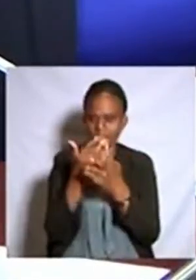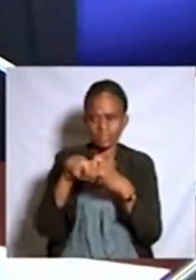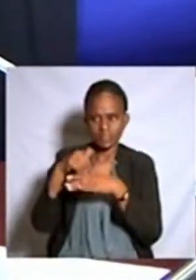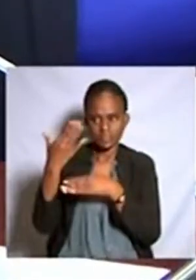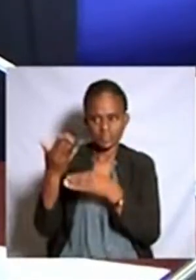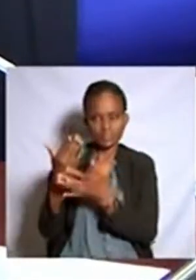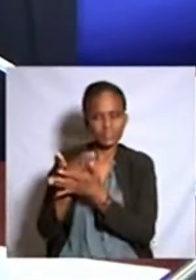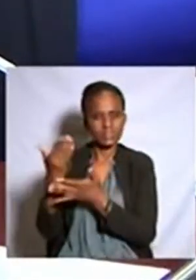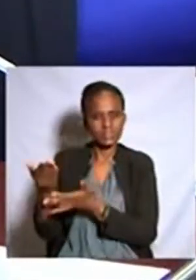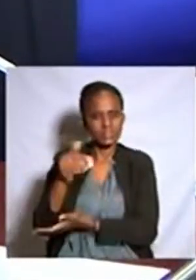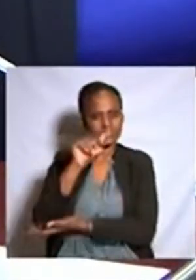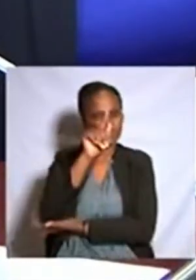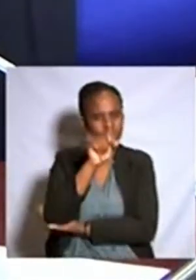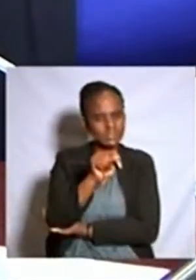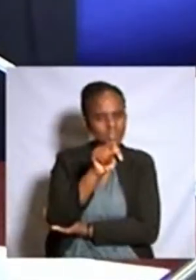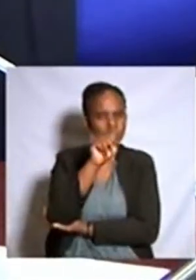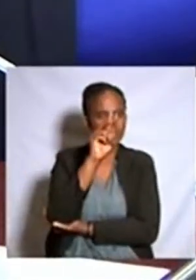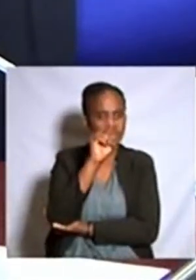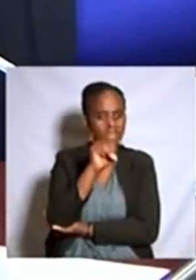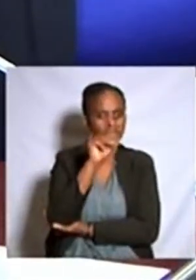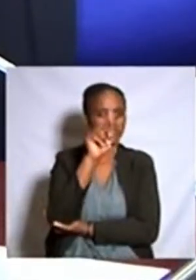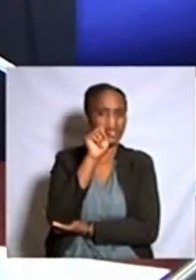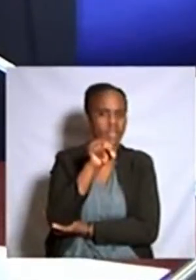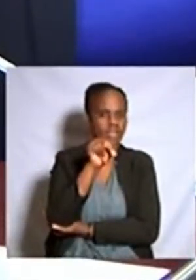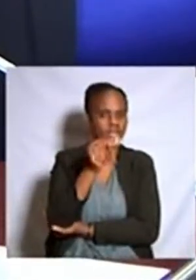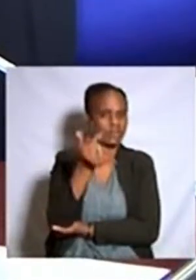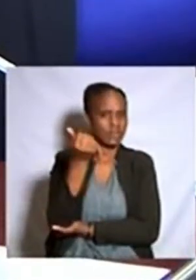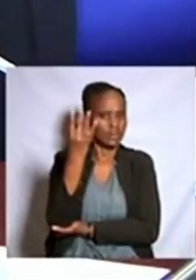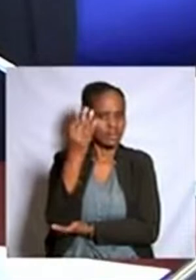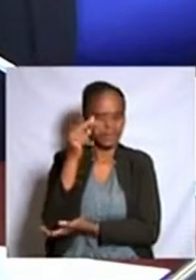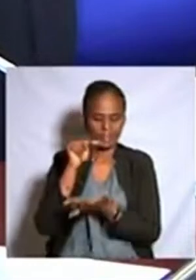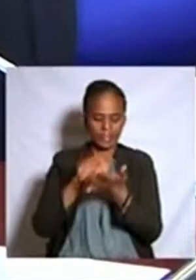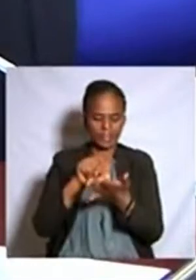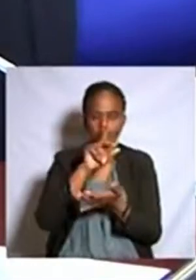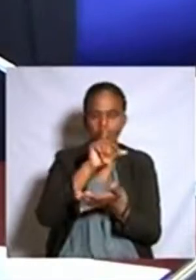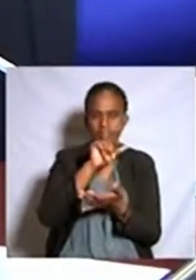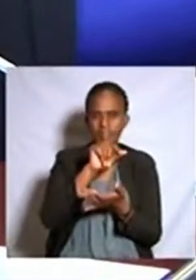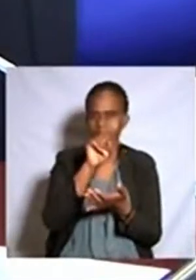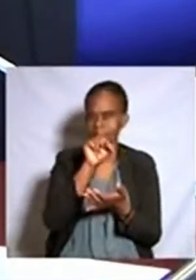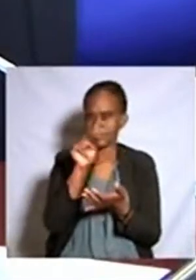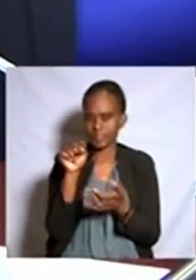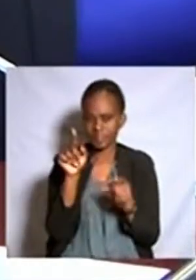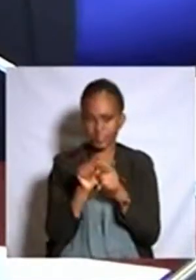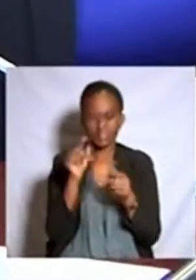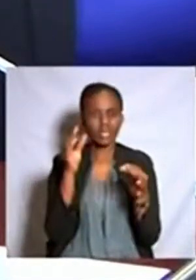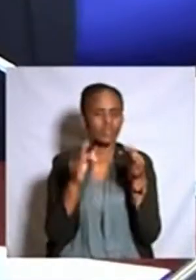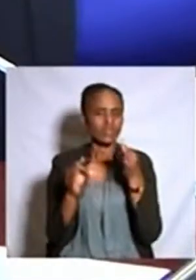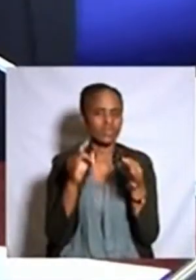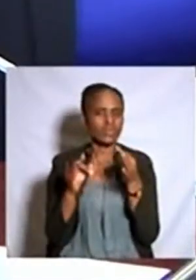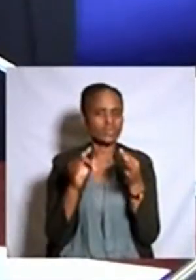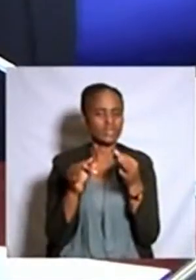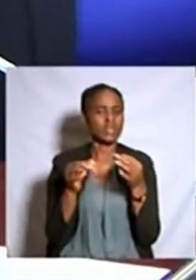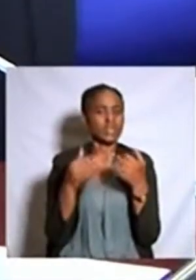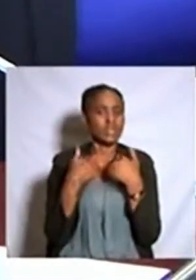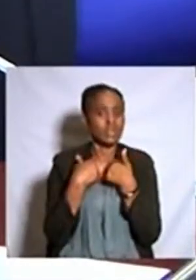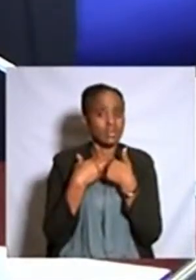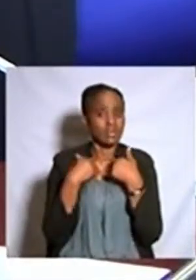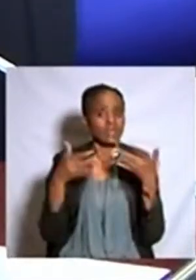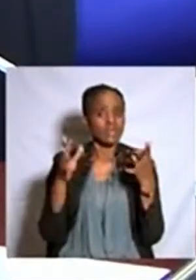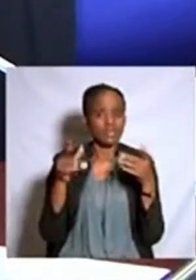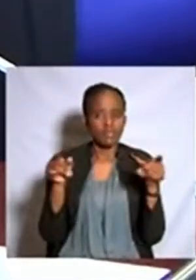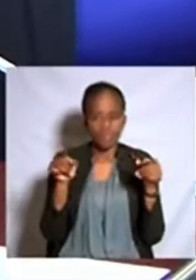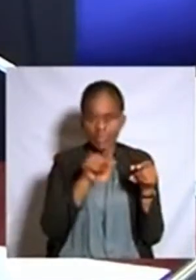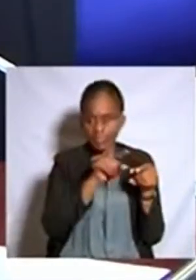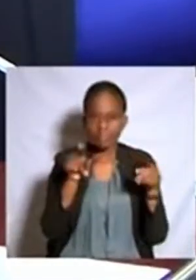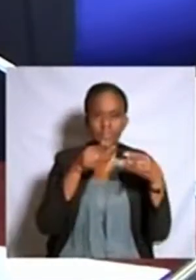to TMN on 14th November 2022, and the court process to obtain probate and court order allowing the